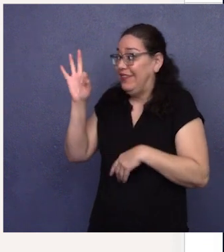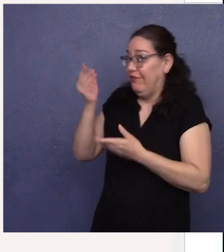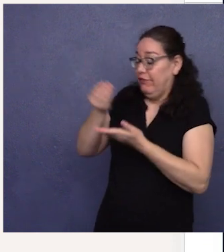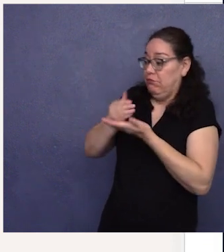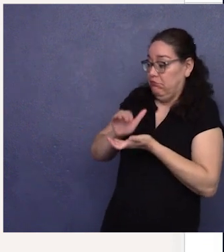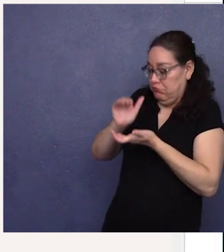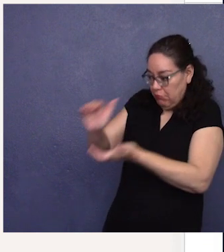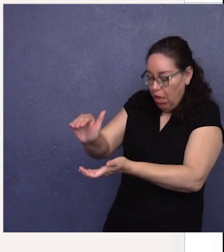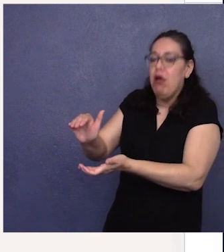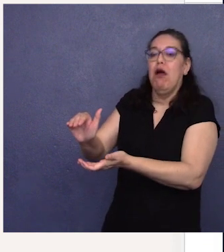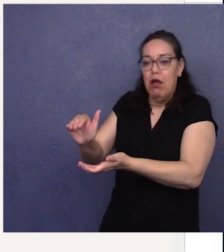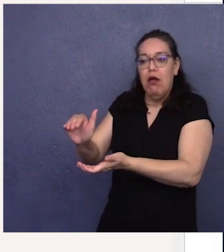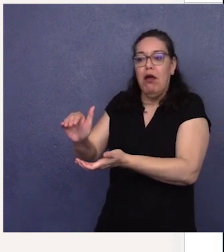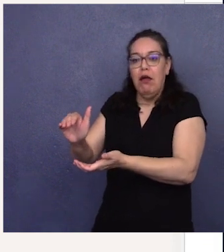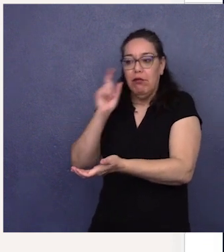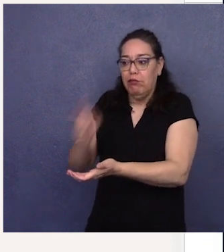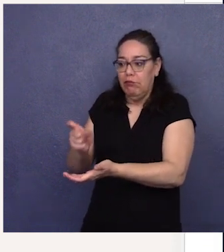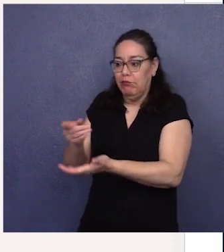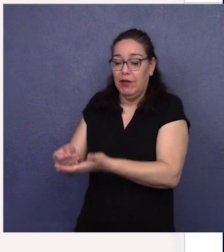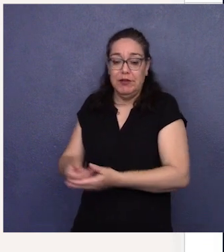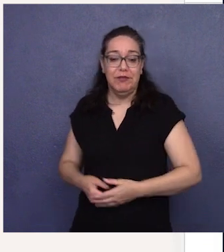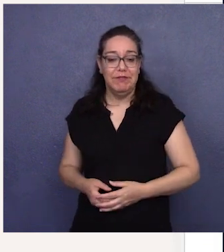is, if you are awarded.